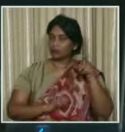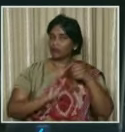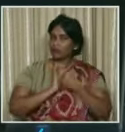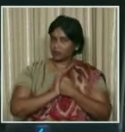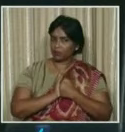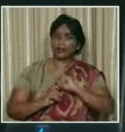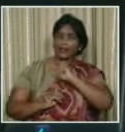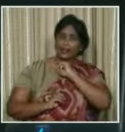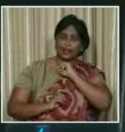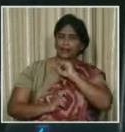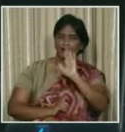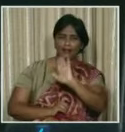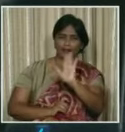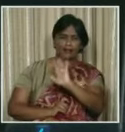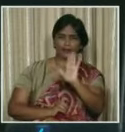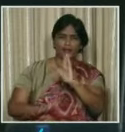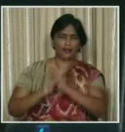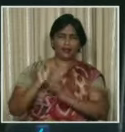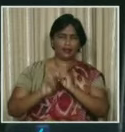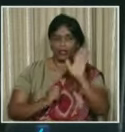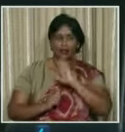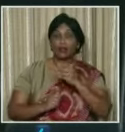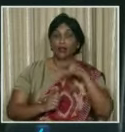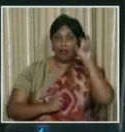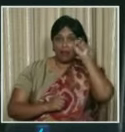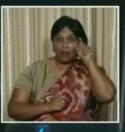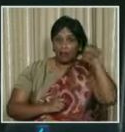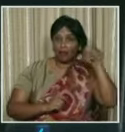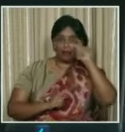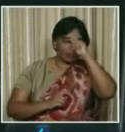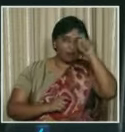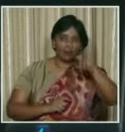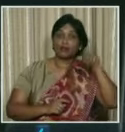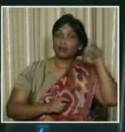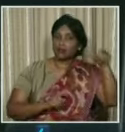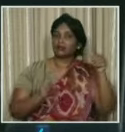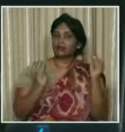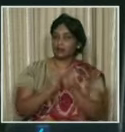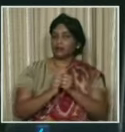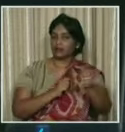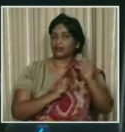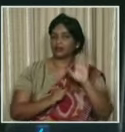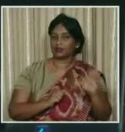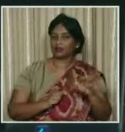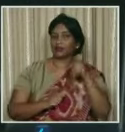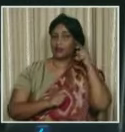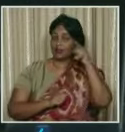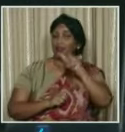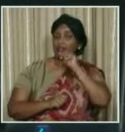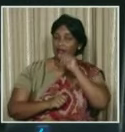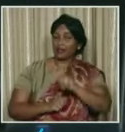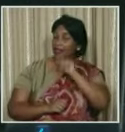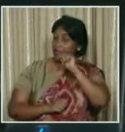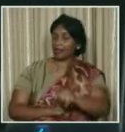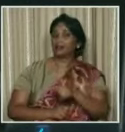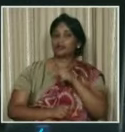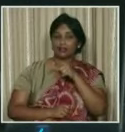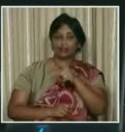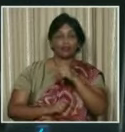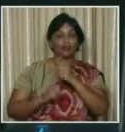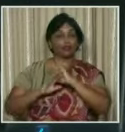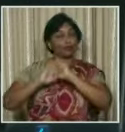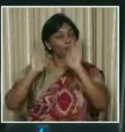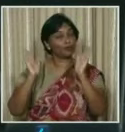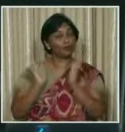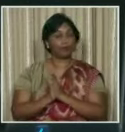Don't shout, man. I never said about myself, man. Just say the truth, man. You all created Please. All the bloody nonsense. What